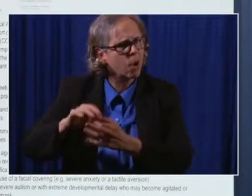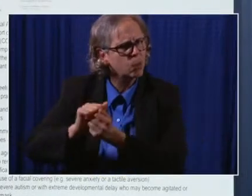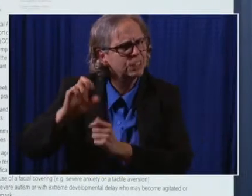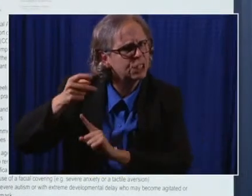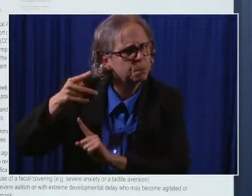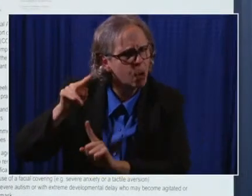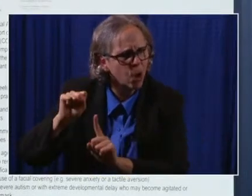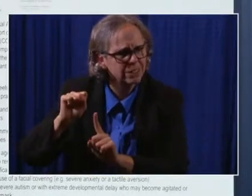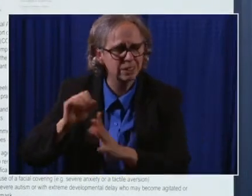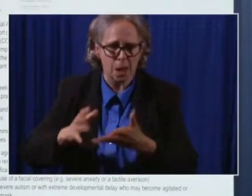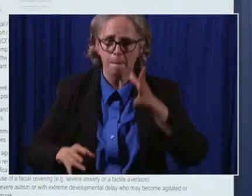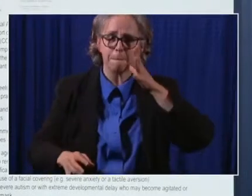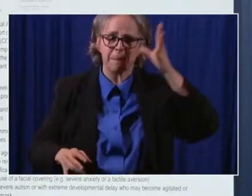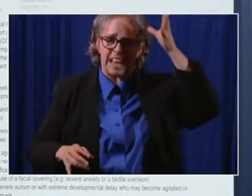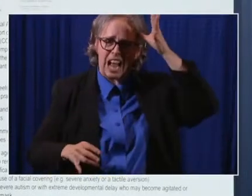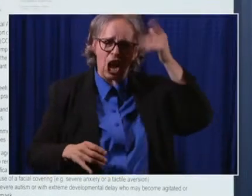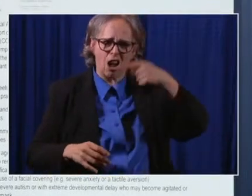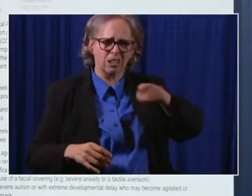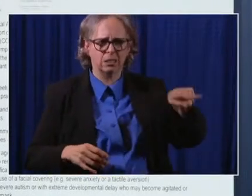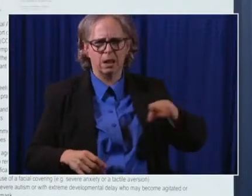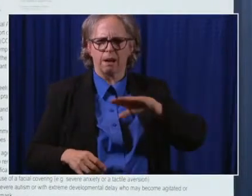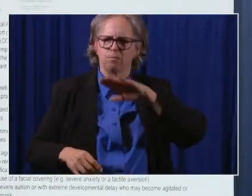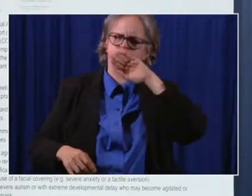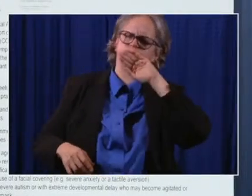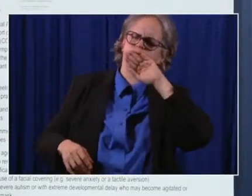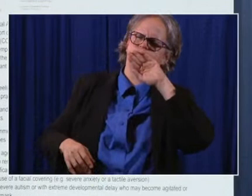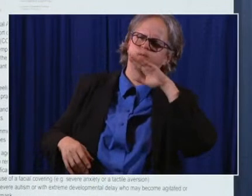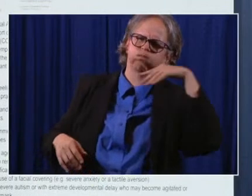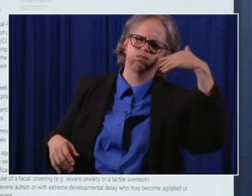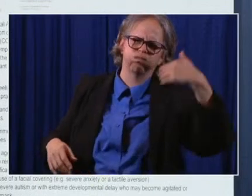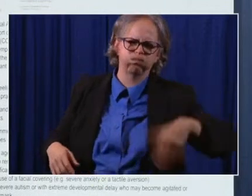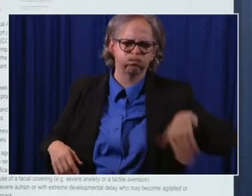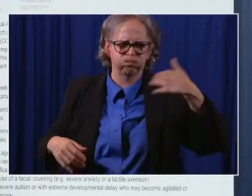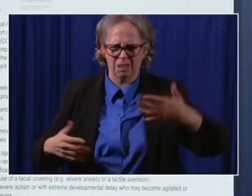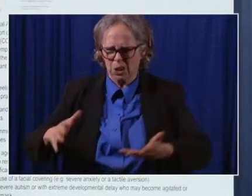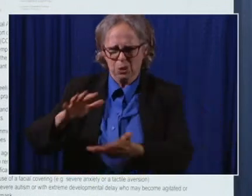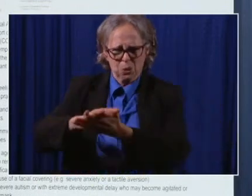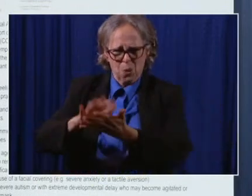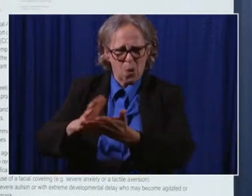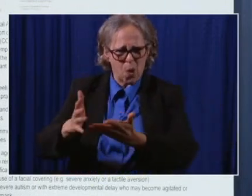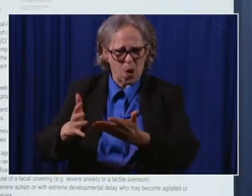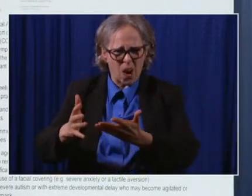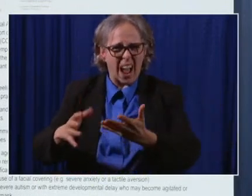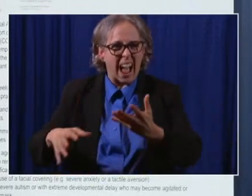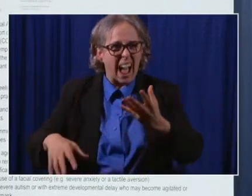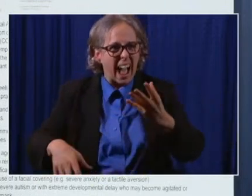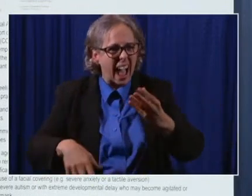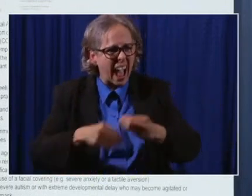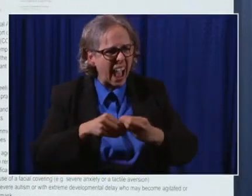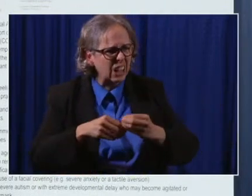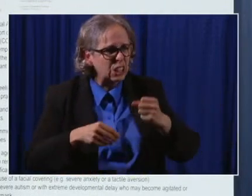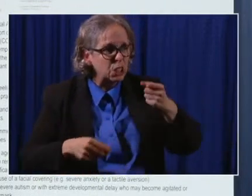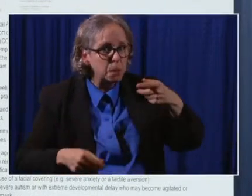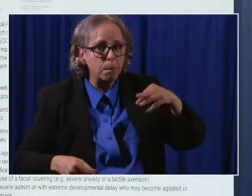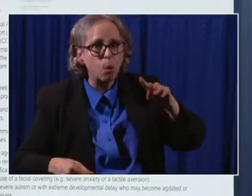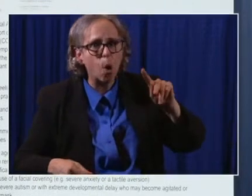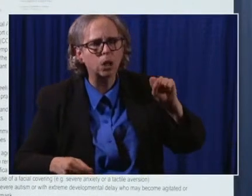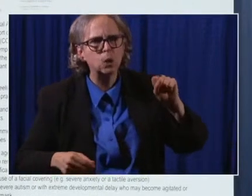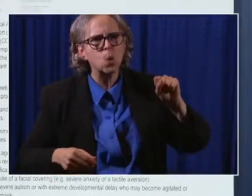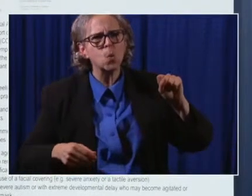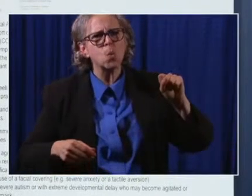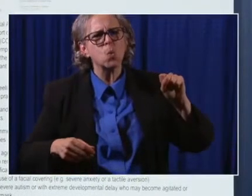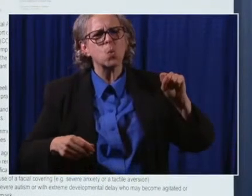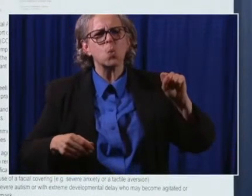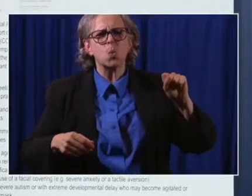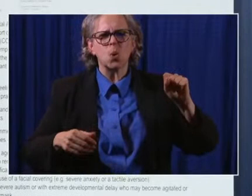among parents today about uncertainty about school, but also uncertainty about sports. Might be uncertainty about